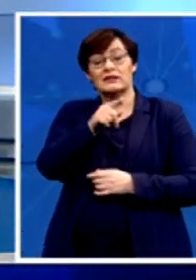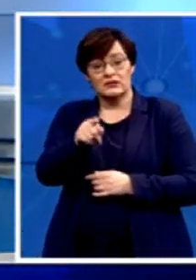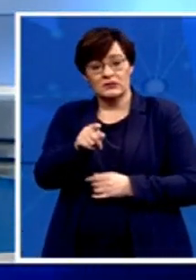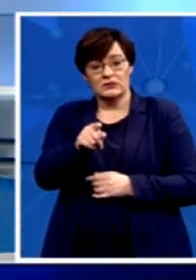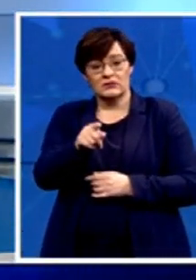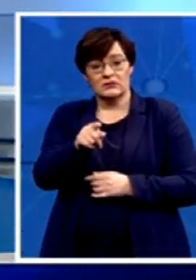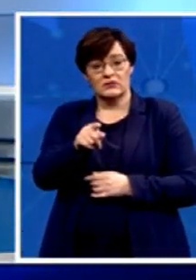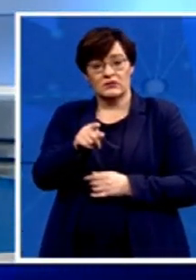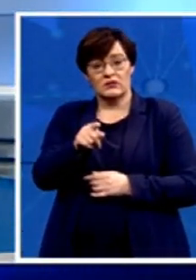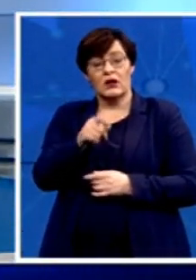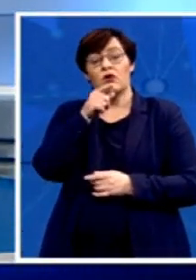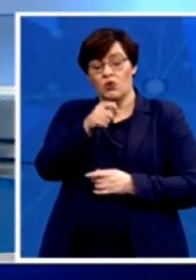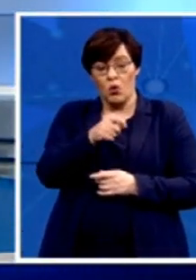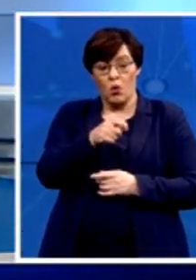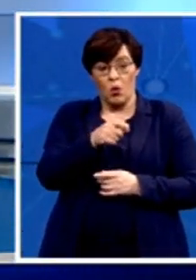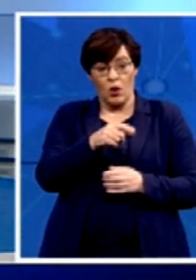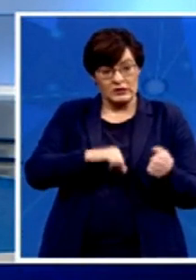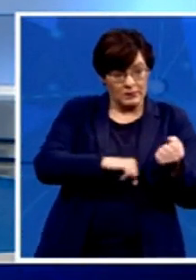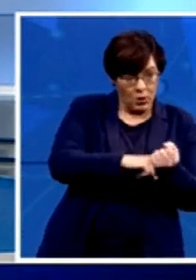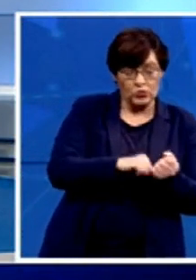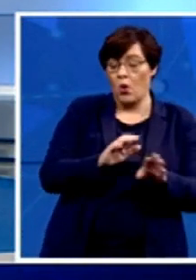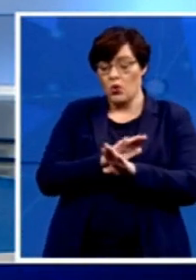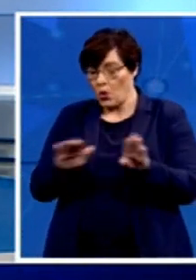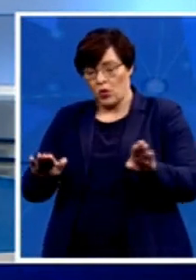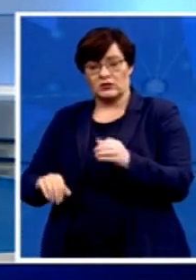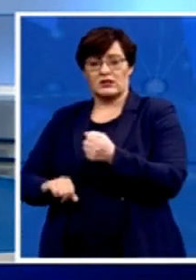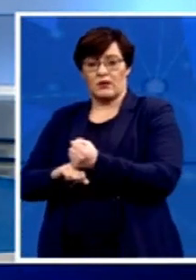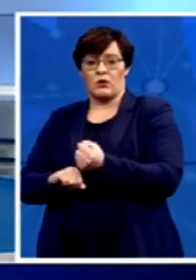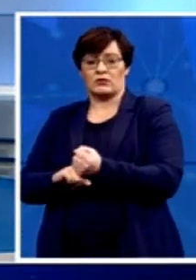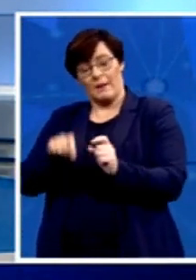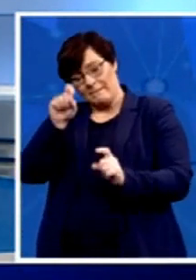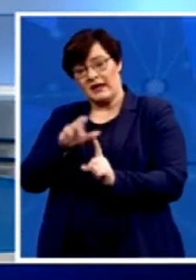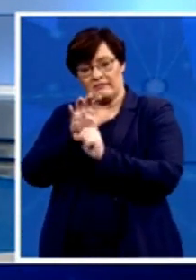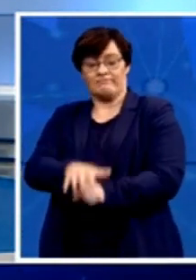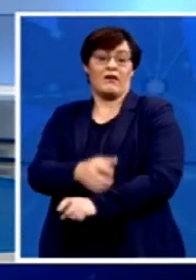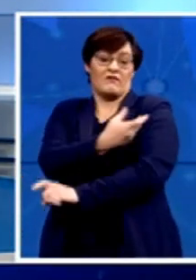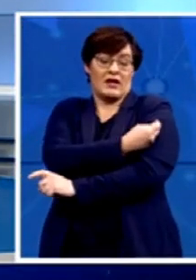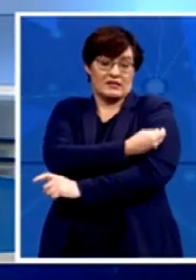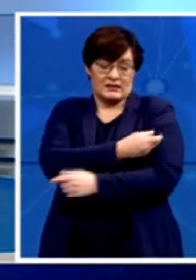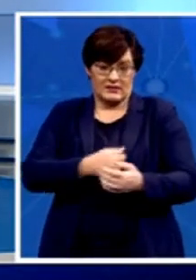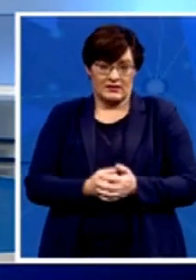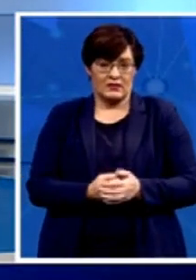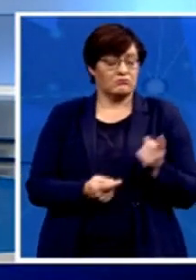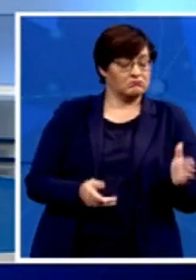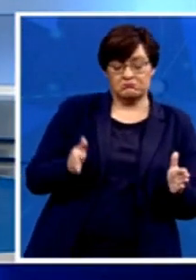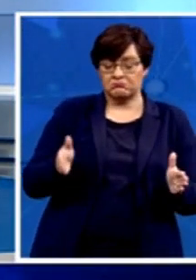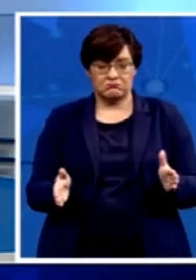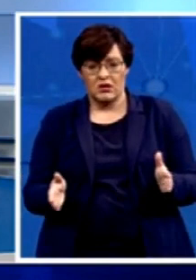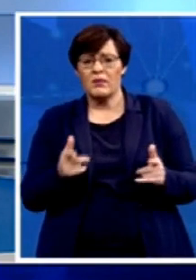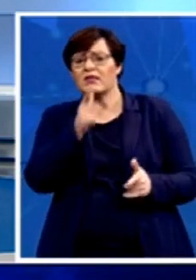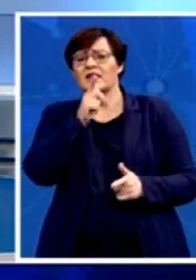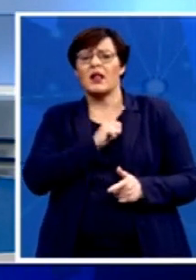against COVID vaccine mandates? And whichever side you take, tell us why at the